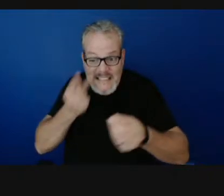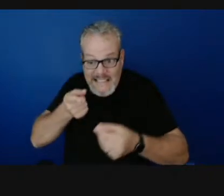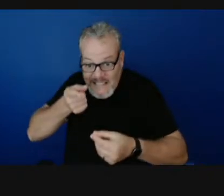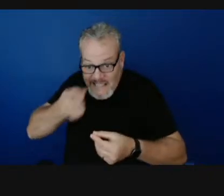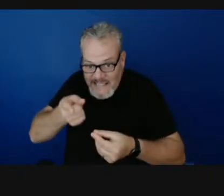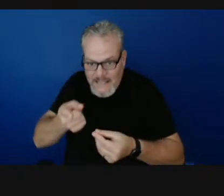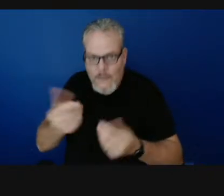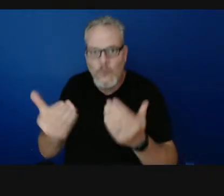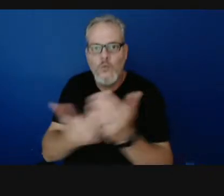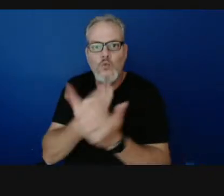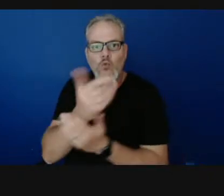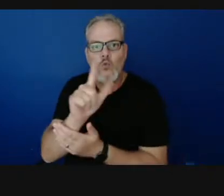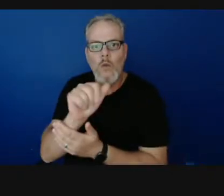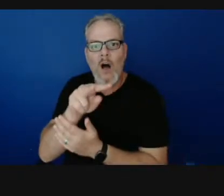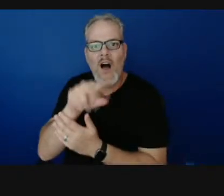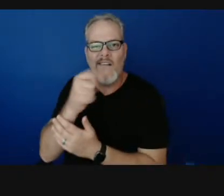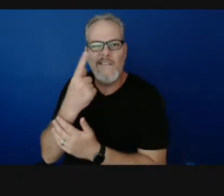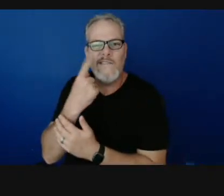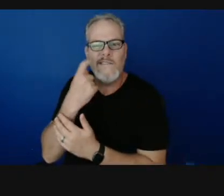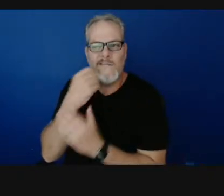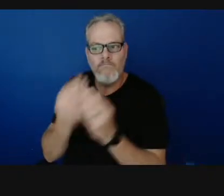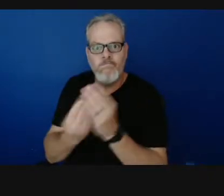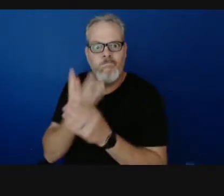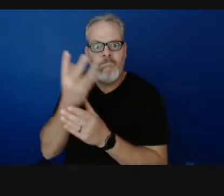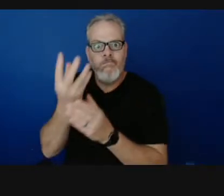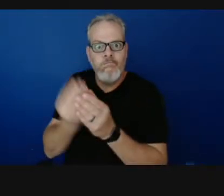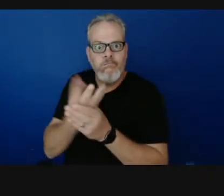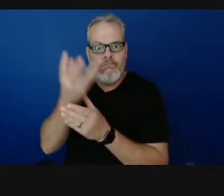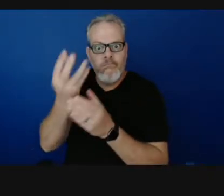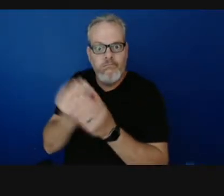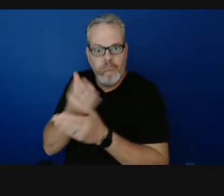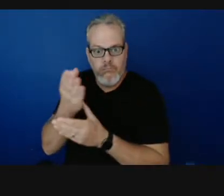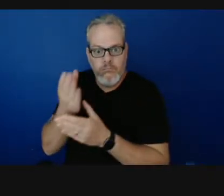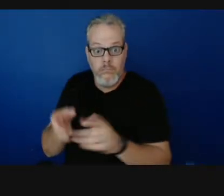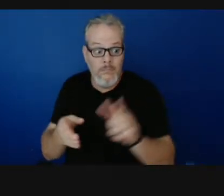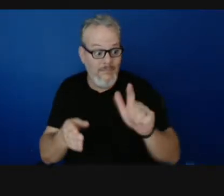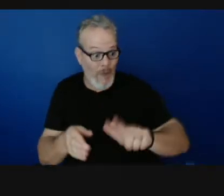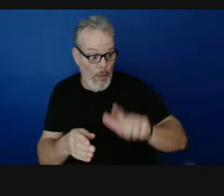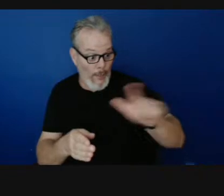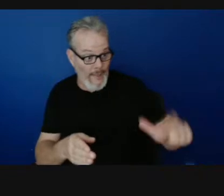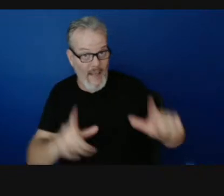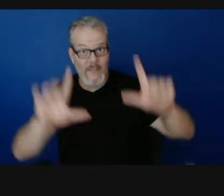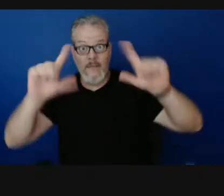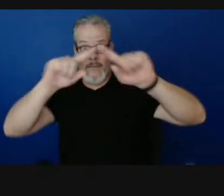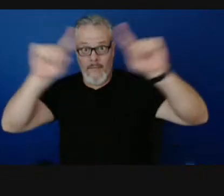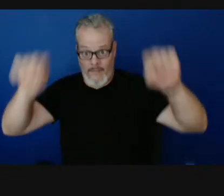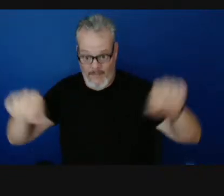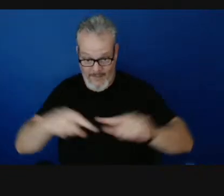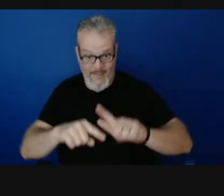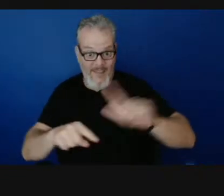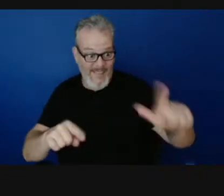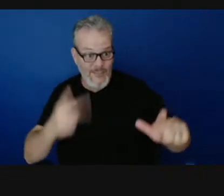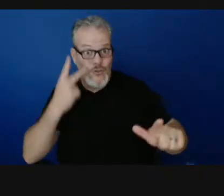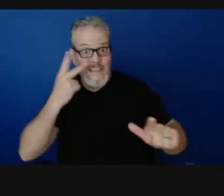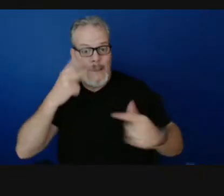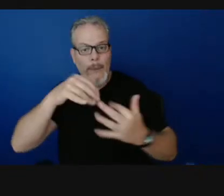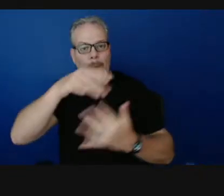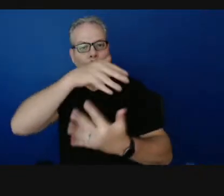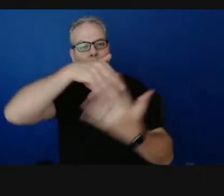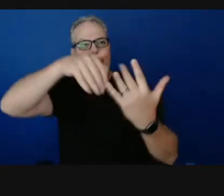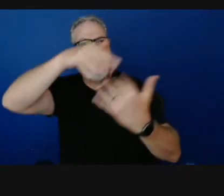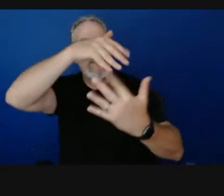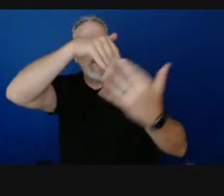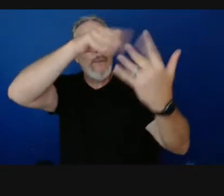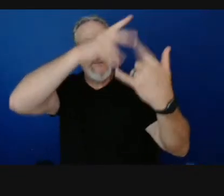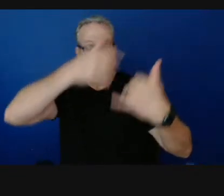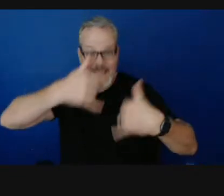erupted during this recent eruption. And the vents in the left side of the image there, you can see are still degassing quite a bit. So we're still seeing a